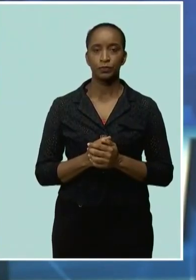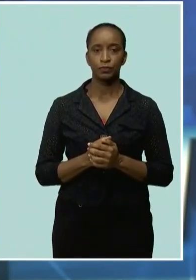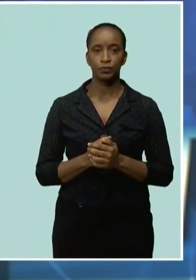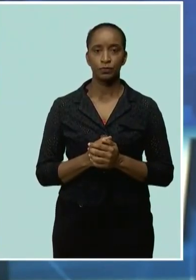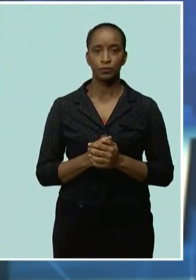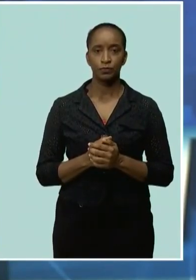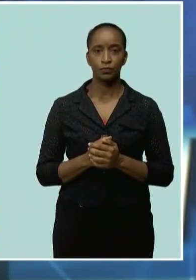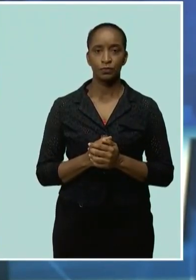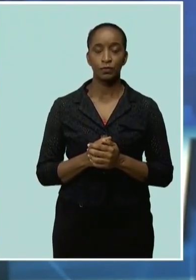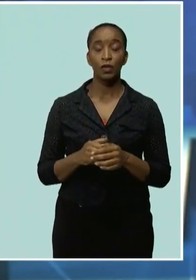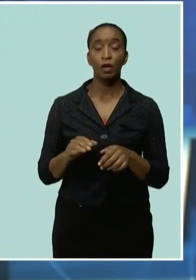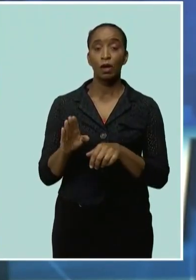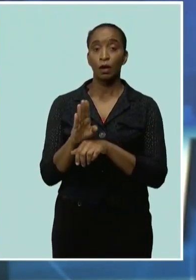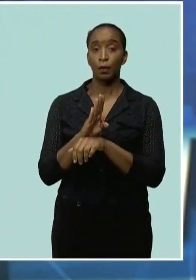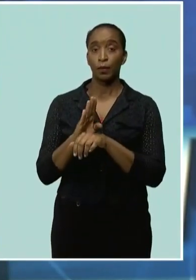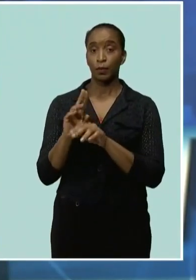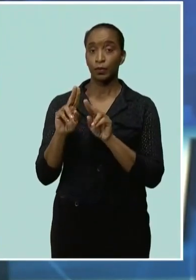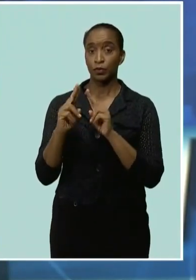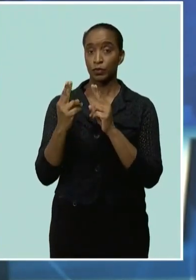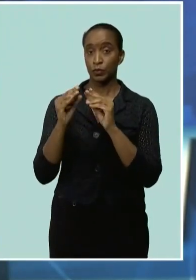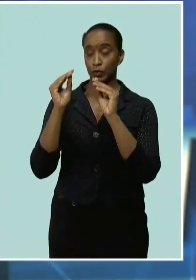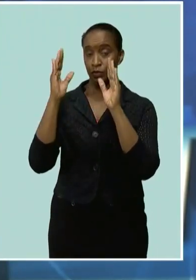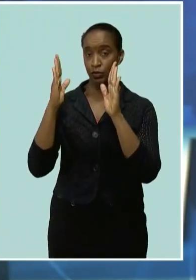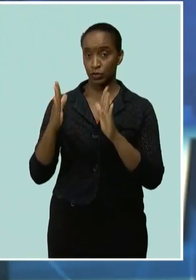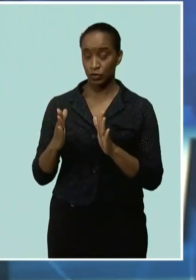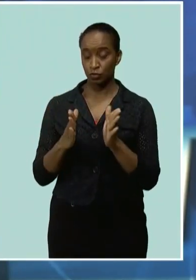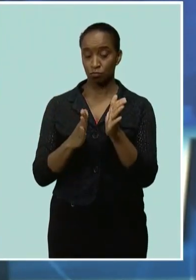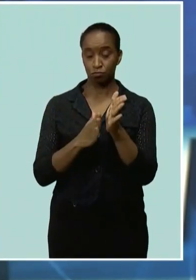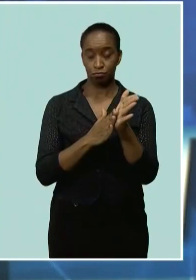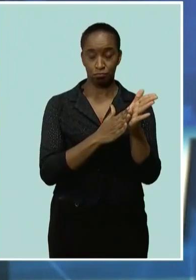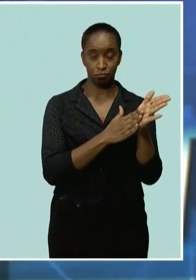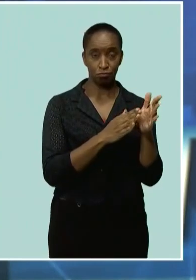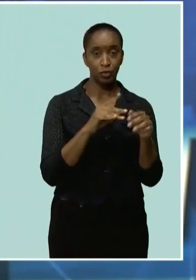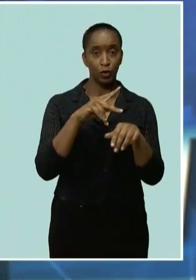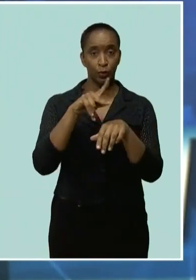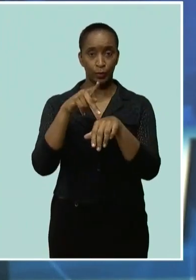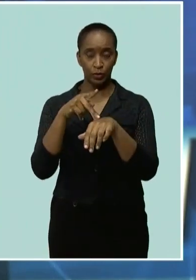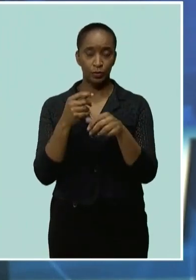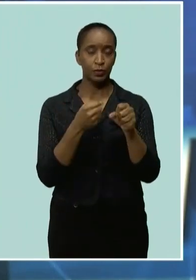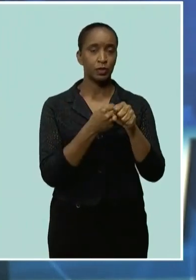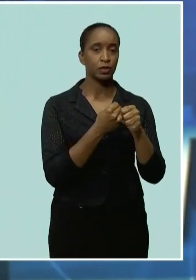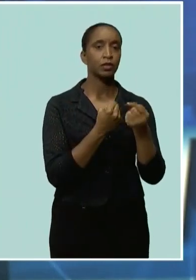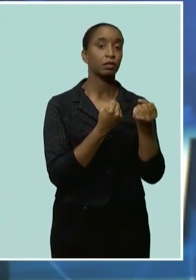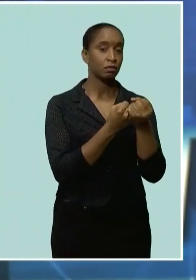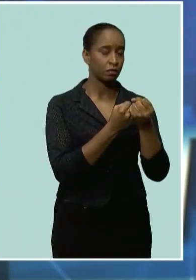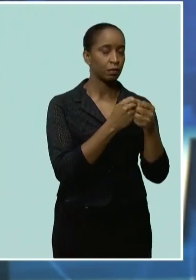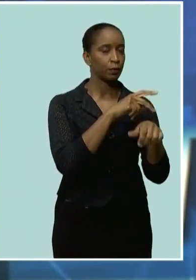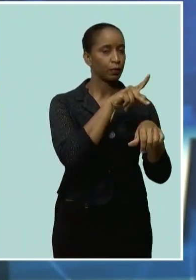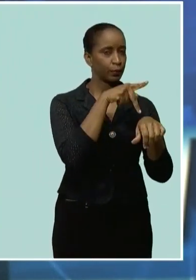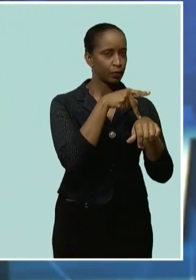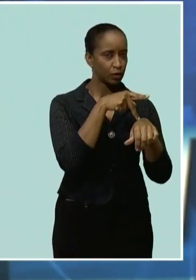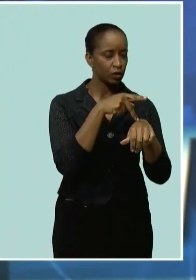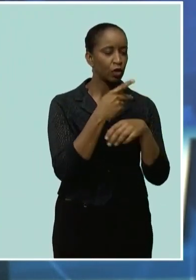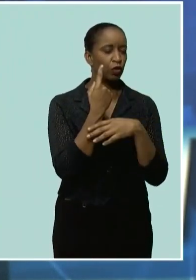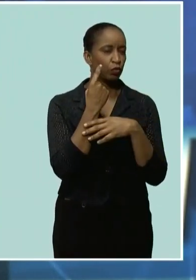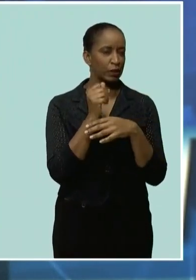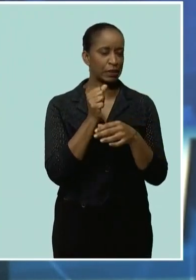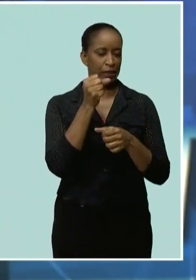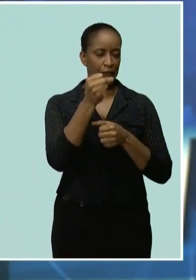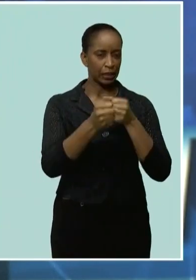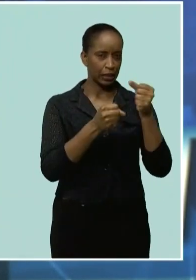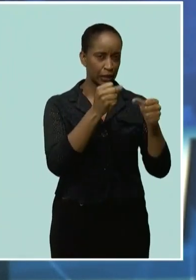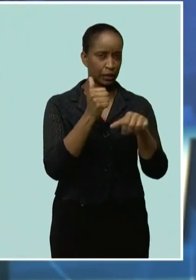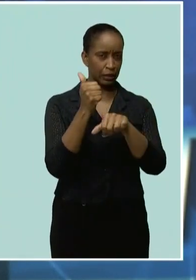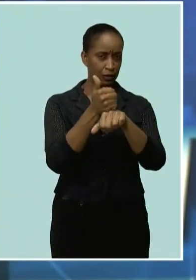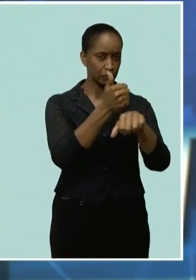Barbados Union of Teachers is congratulating those principals and deputy principals who were appointed to their posts. However, President Rudy